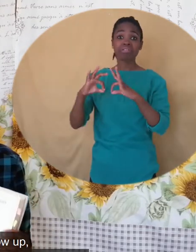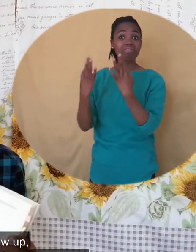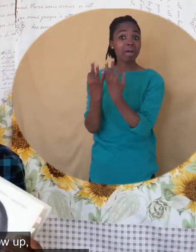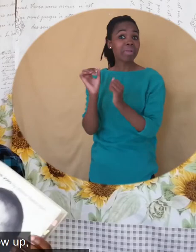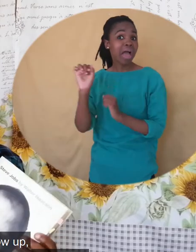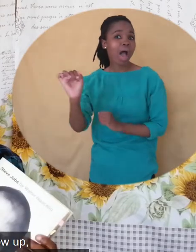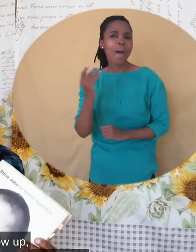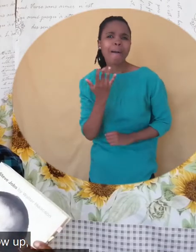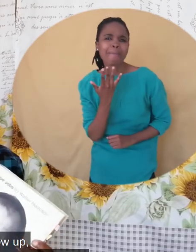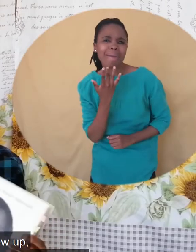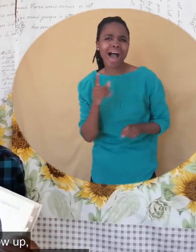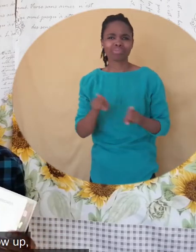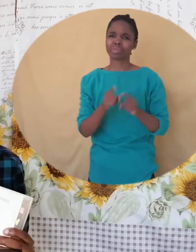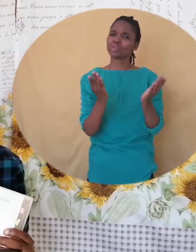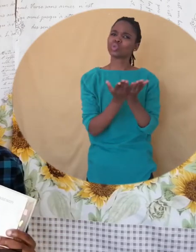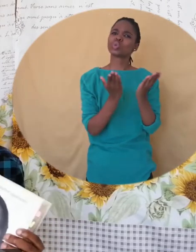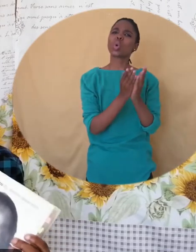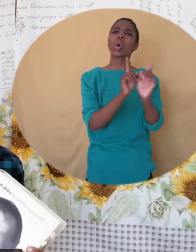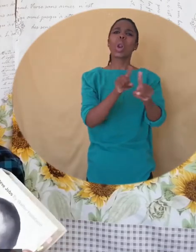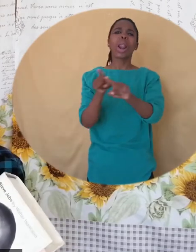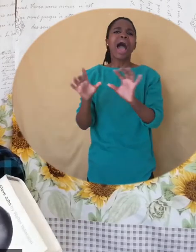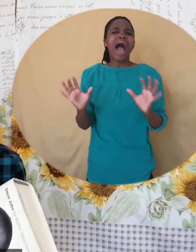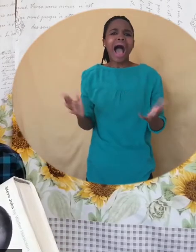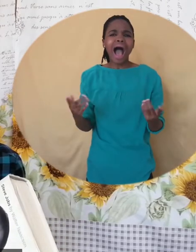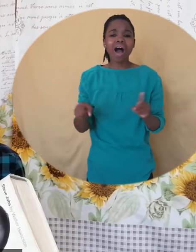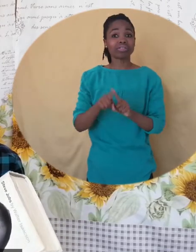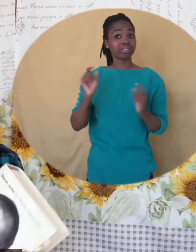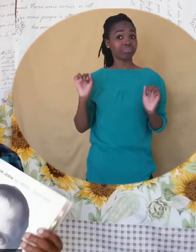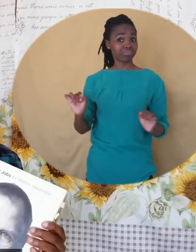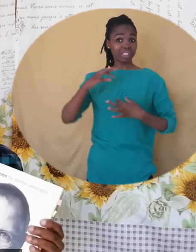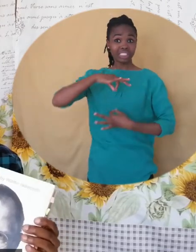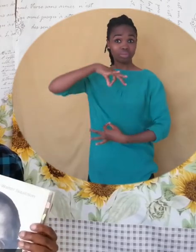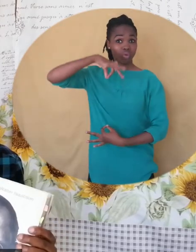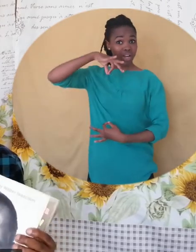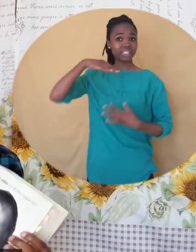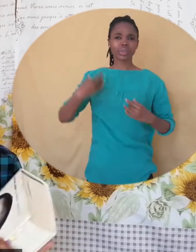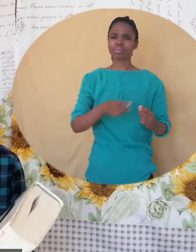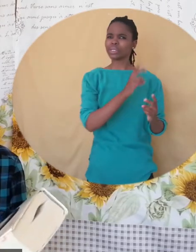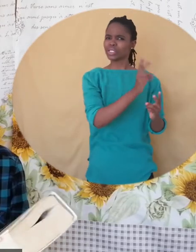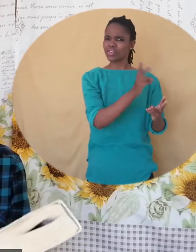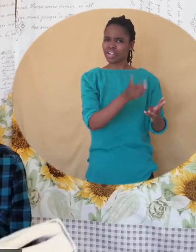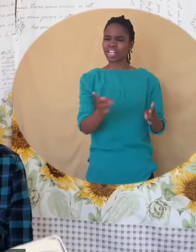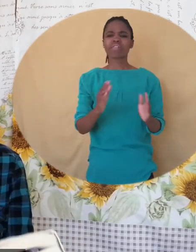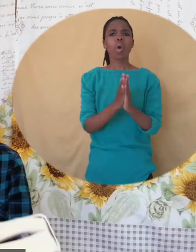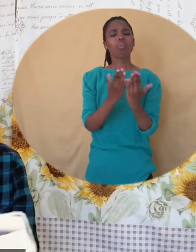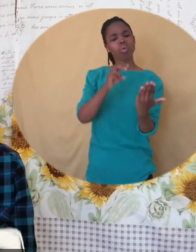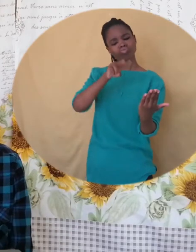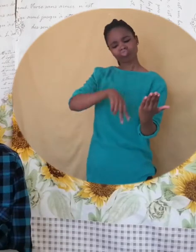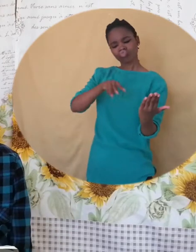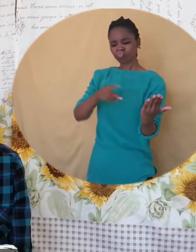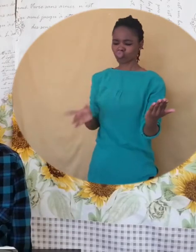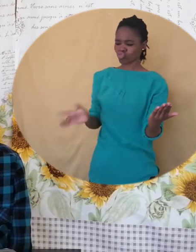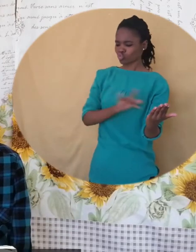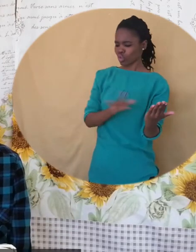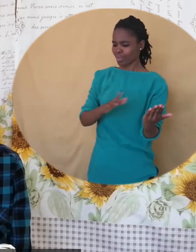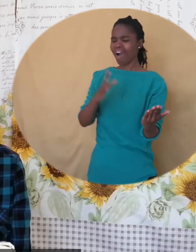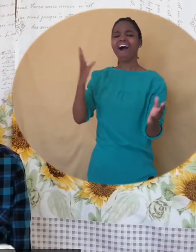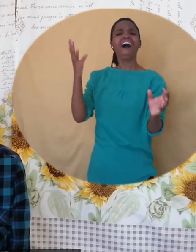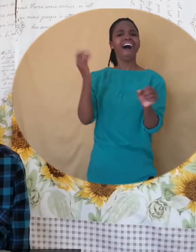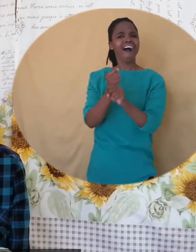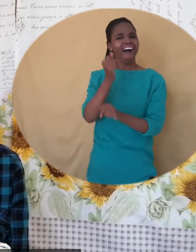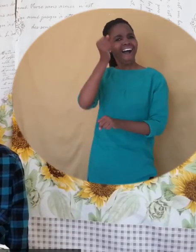understanding the journey of the family life, of school, of spirituality. So with this particular book, I